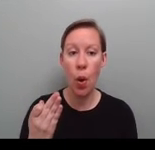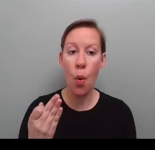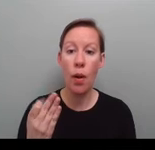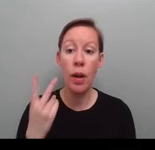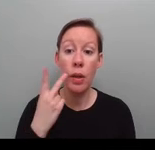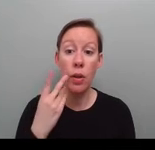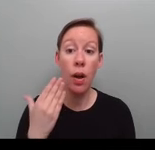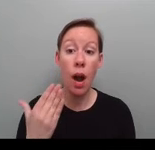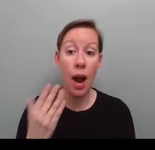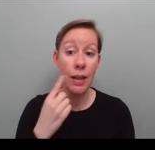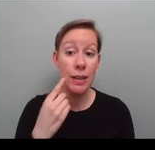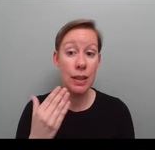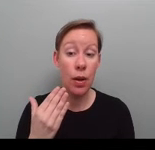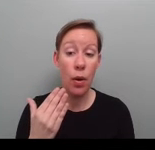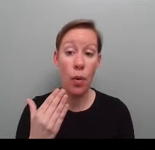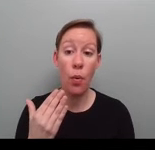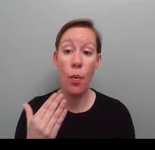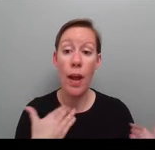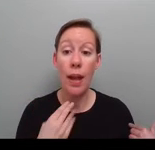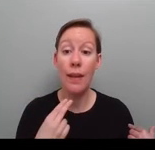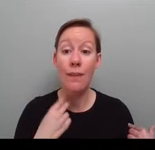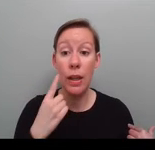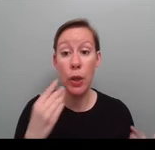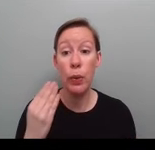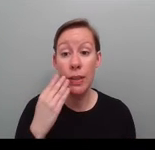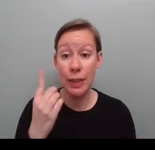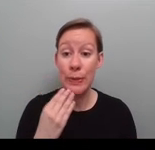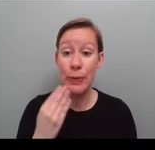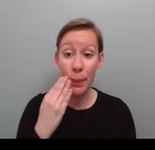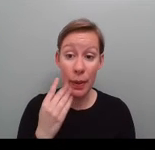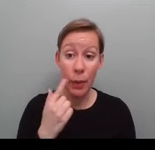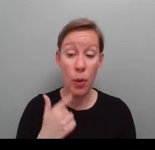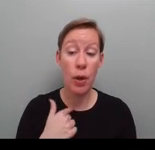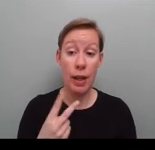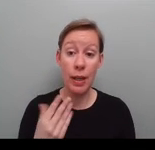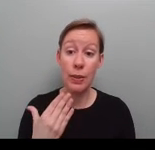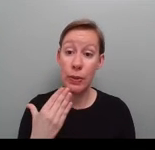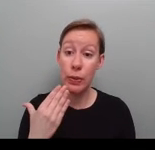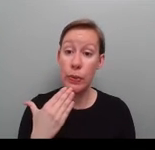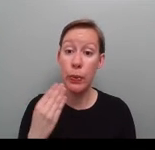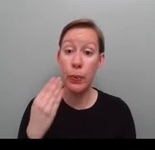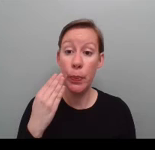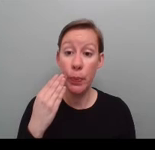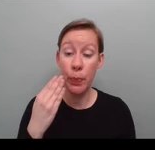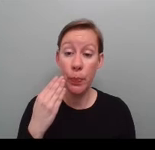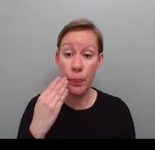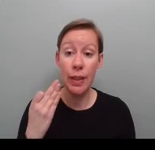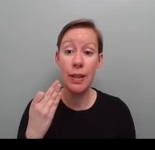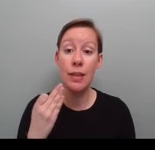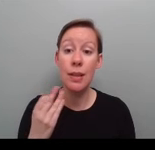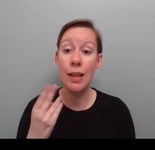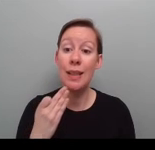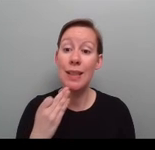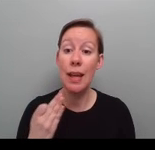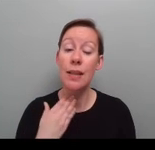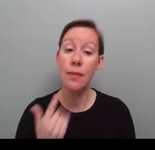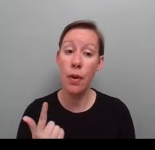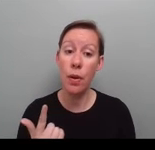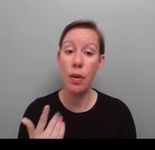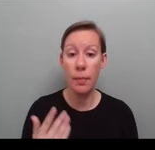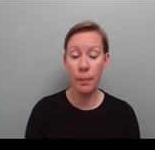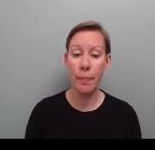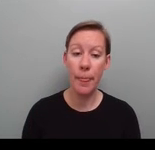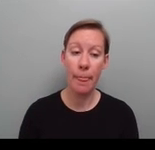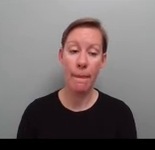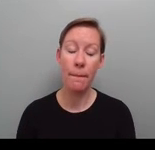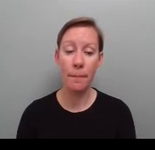your audio and your video are working in order to help you be successful in these sessions. To make sure that your